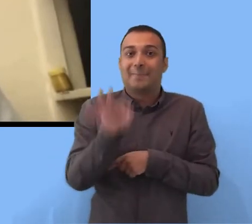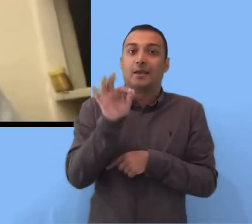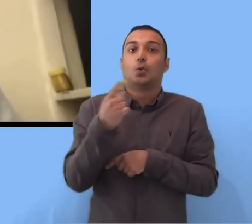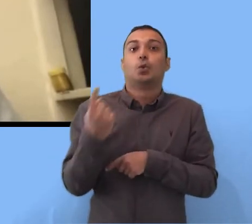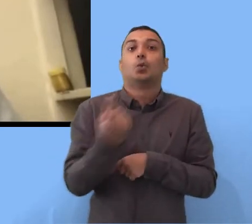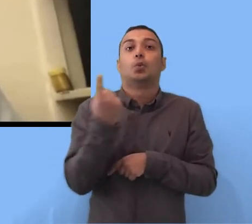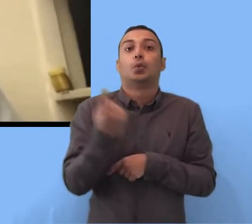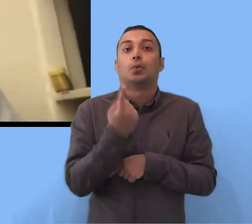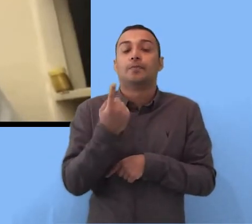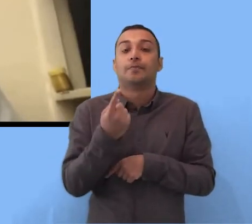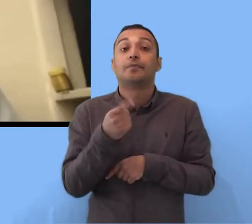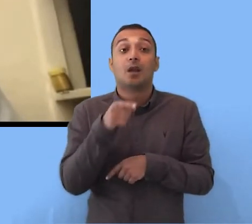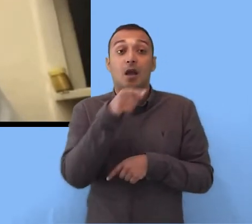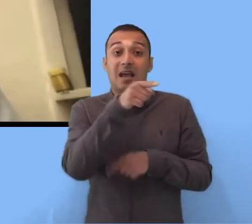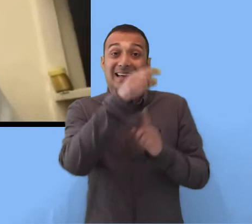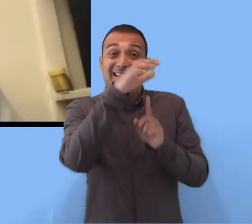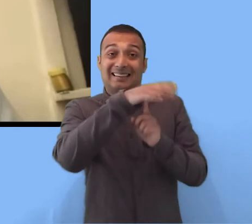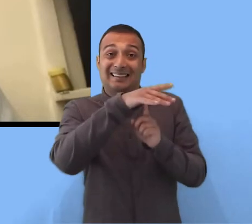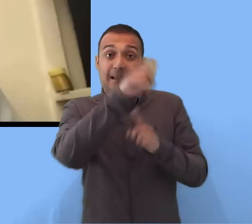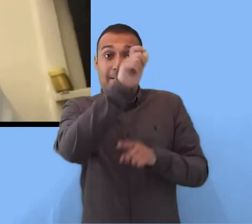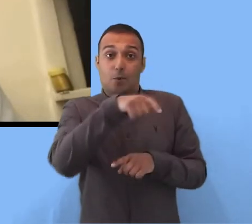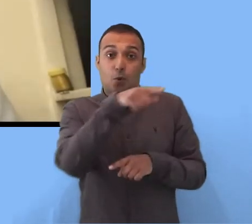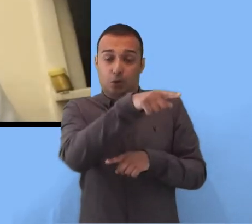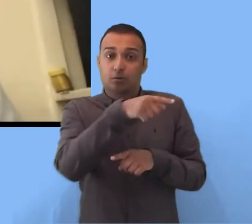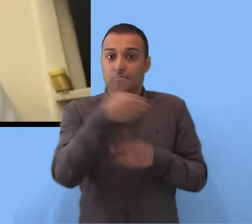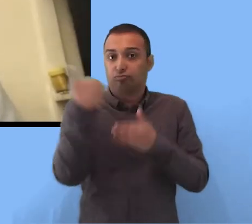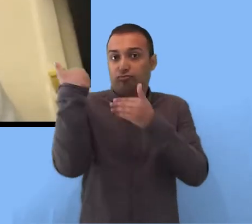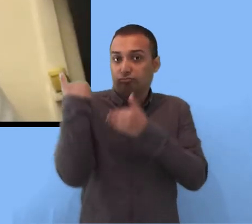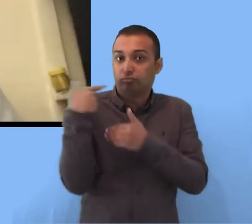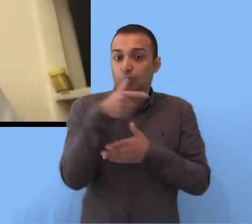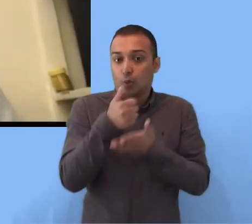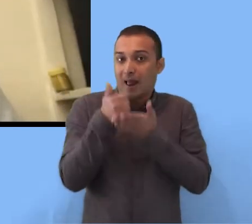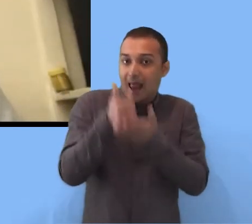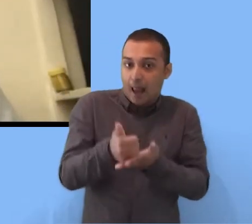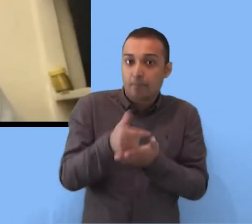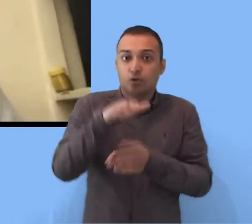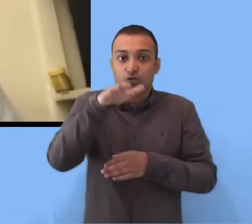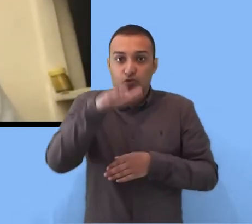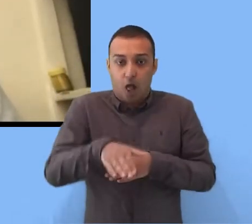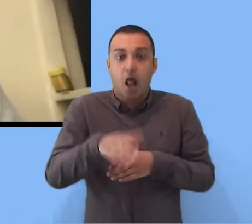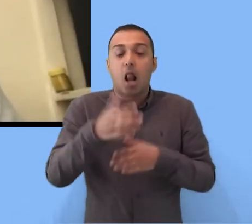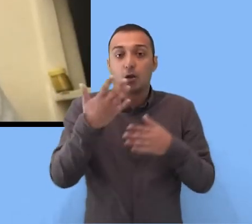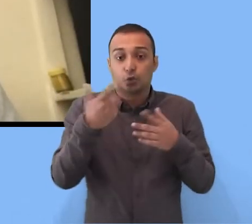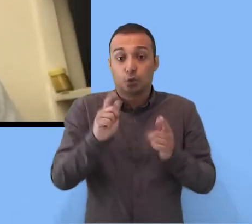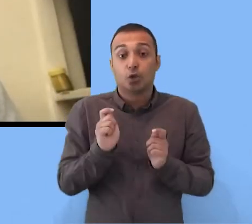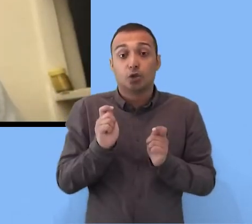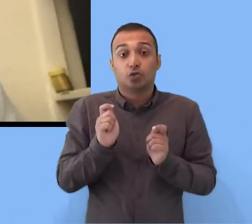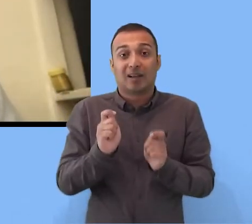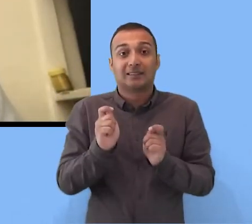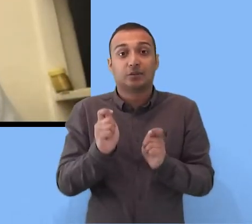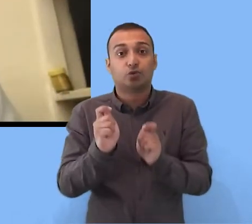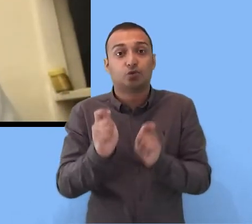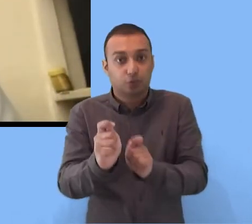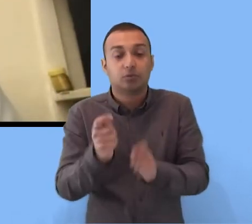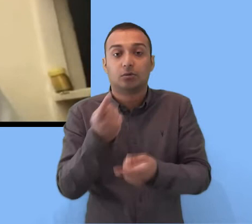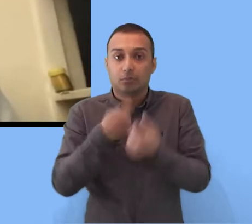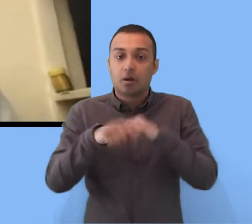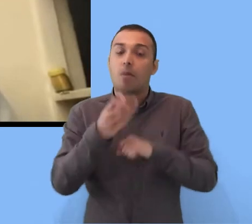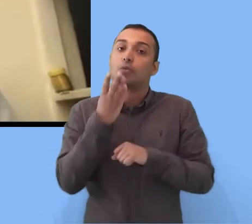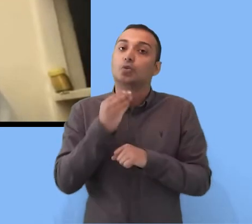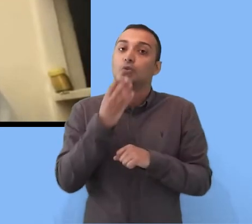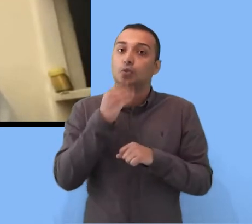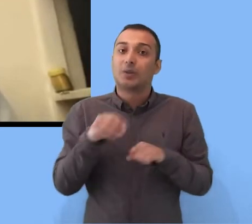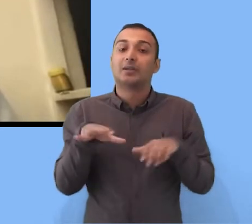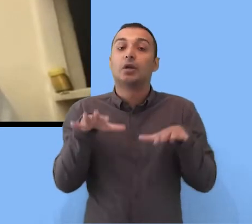transitioning the child initially in the room where they start, and helps with the transitioning to the next room and